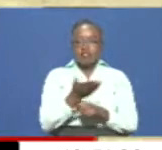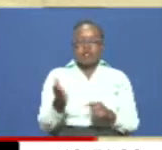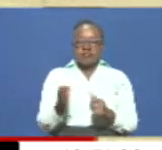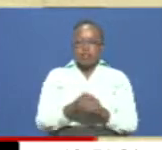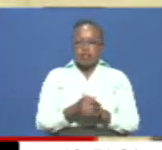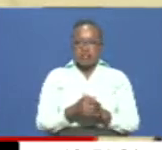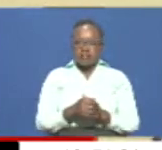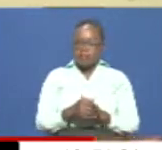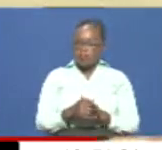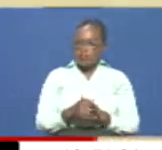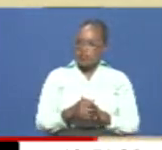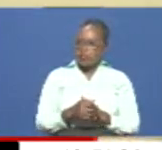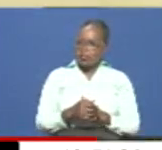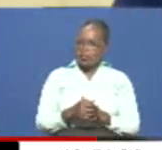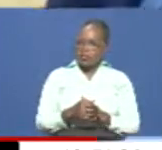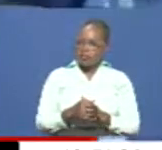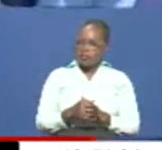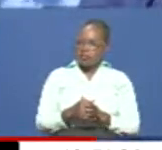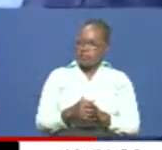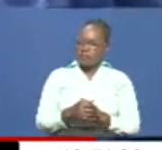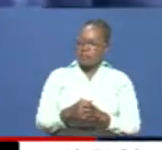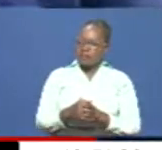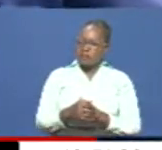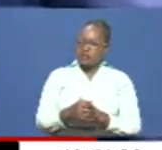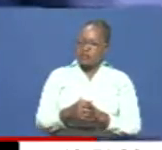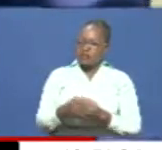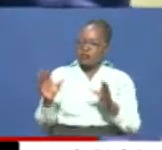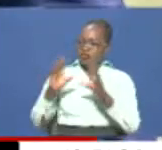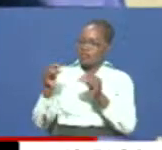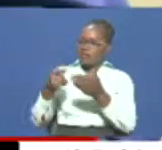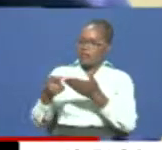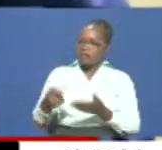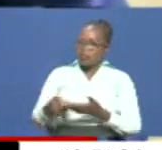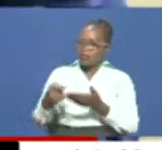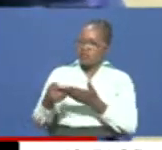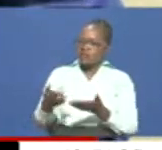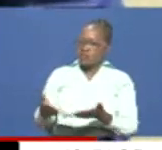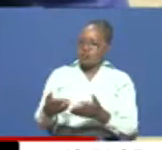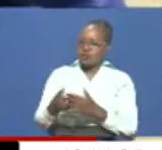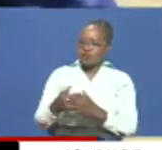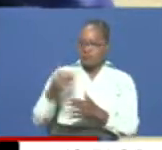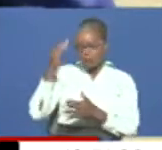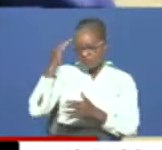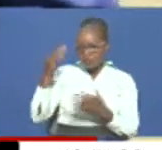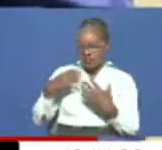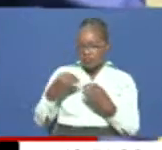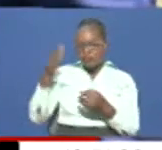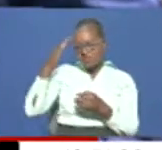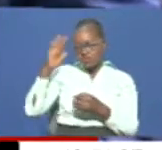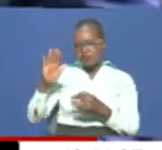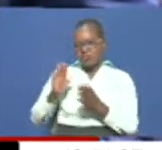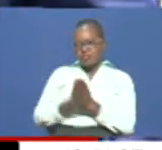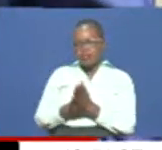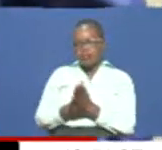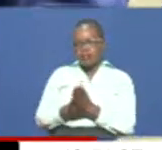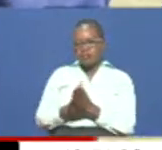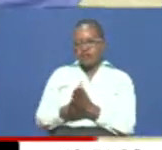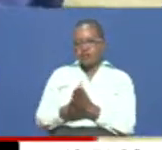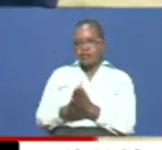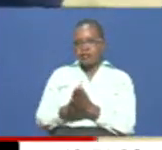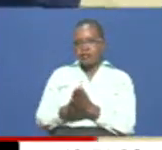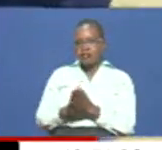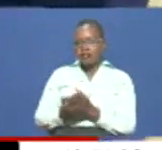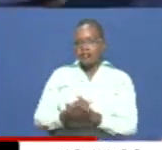you can just give us a glimpse of the key highlights of the discussion here, apart from mental health awareness, maybe, or it's an open session. You can substantiate further about